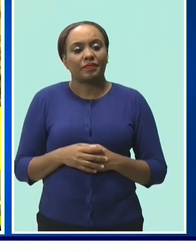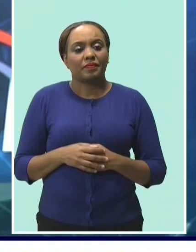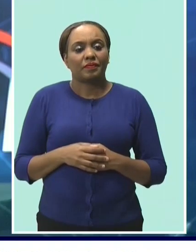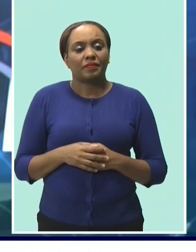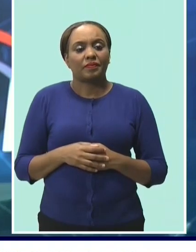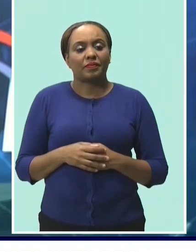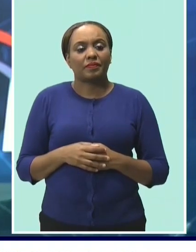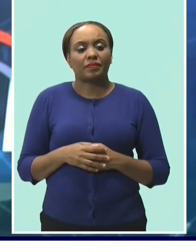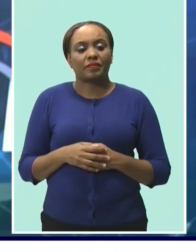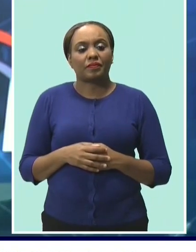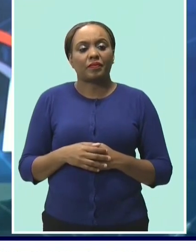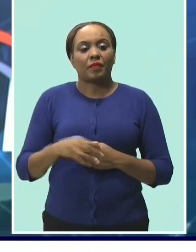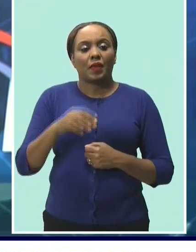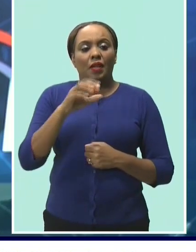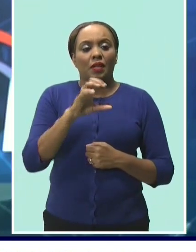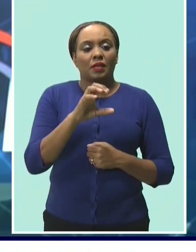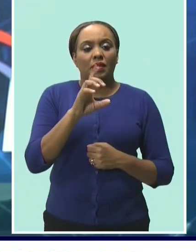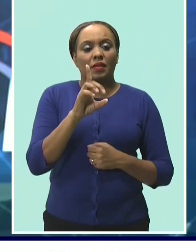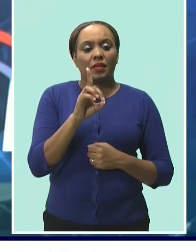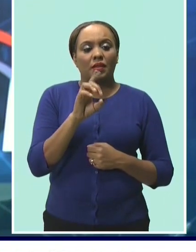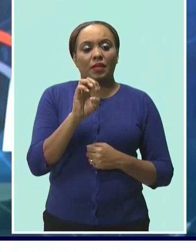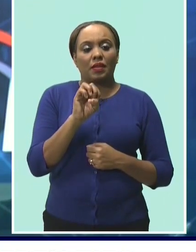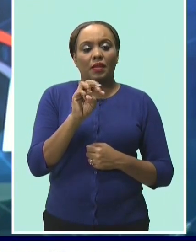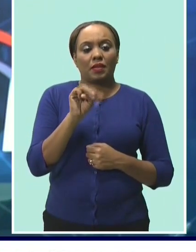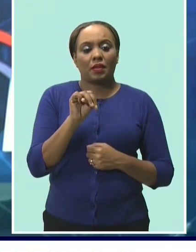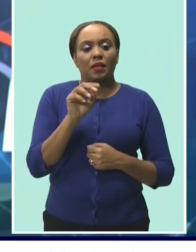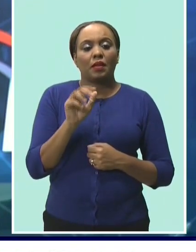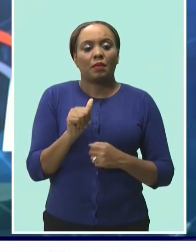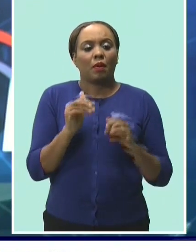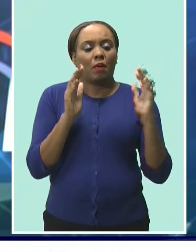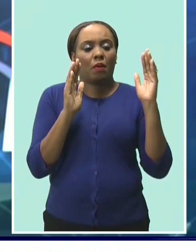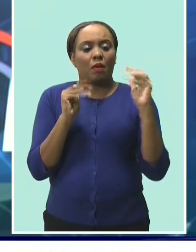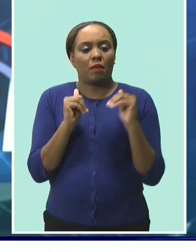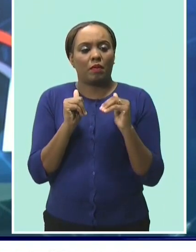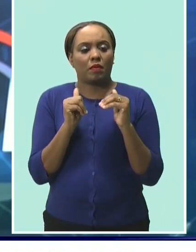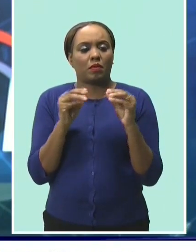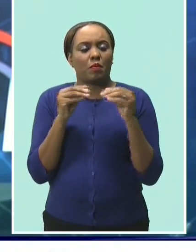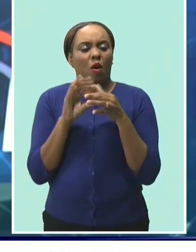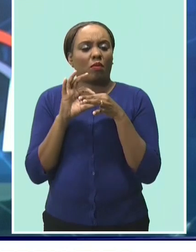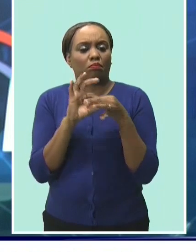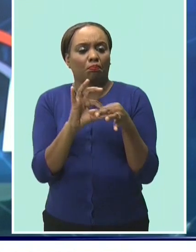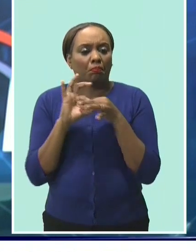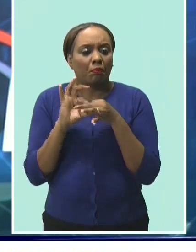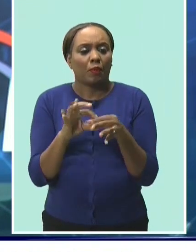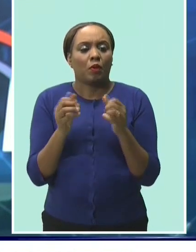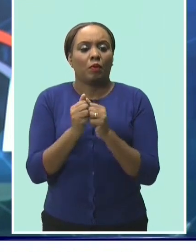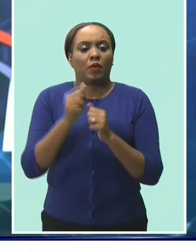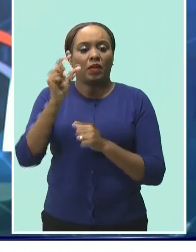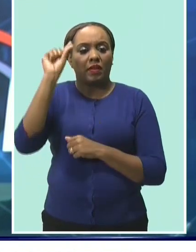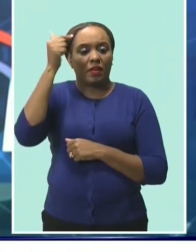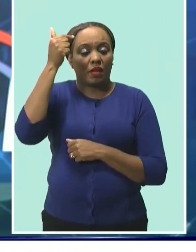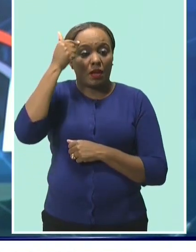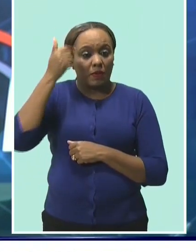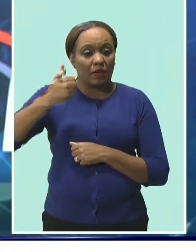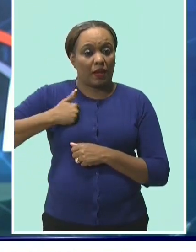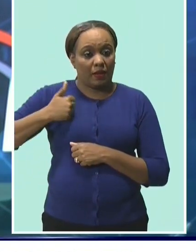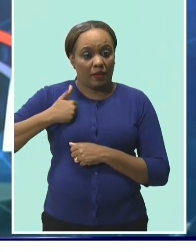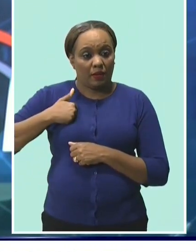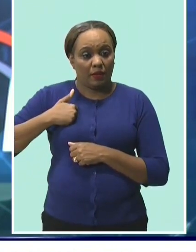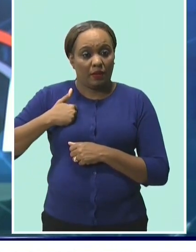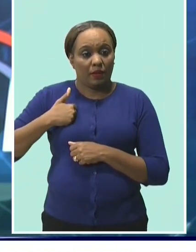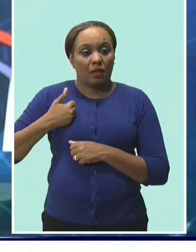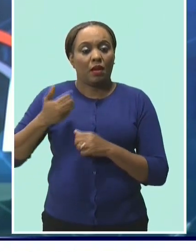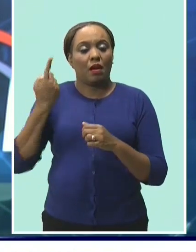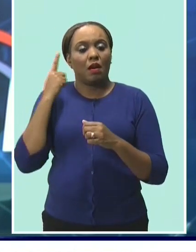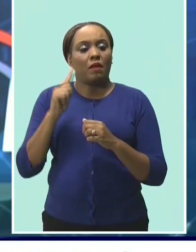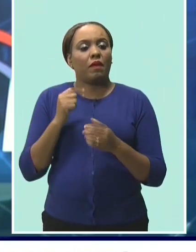News. The Caribbean Disaster Emergency Management Agency, or SEDEMA, is hoping to forge even closer relations with the Government